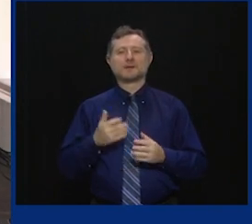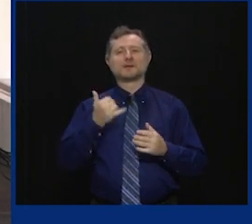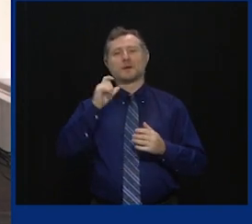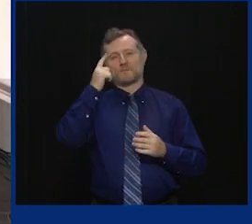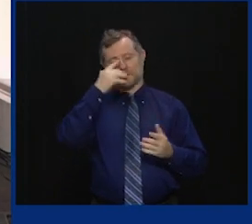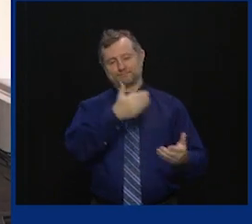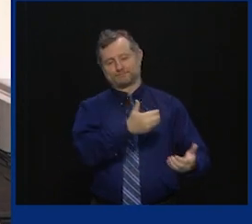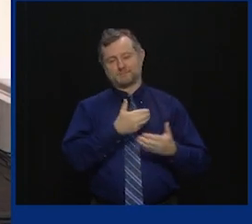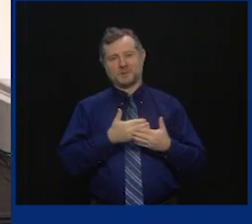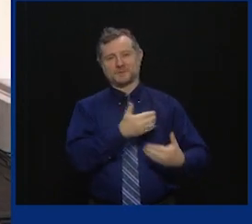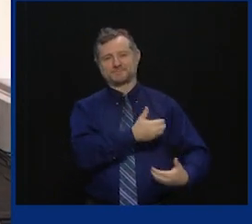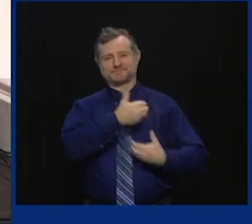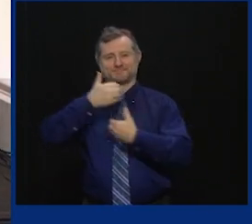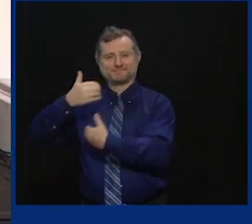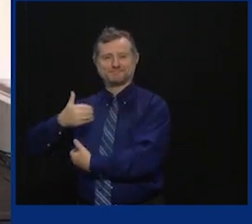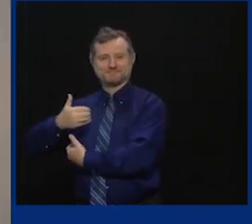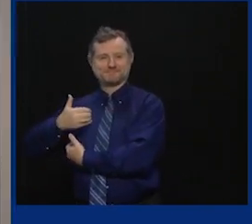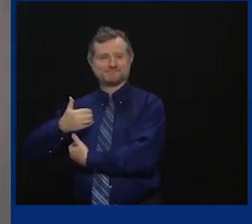love